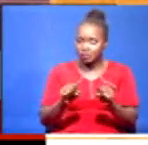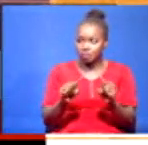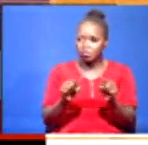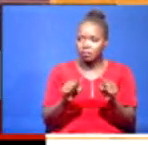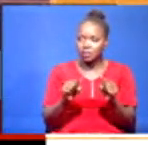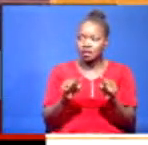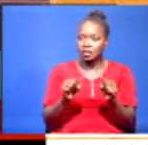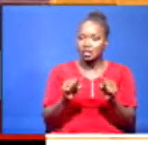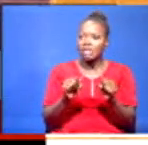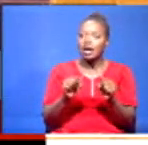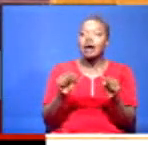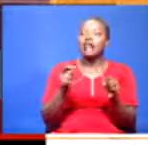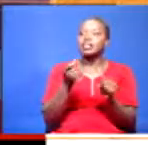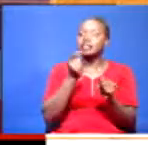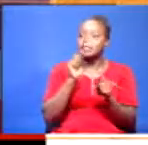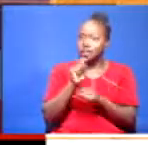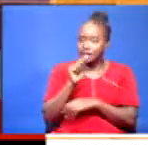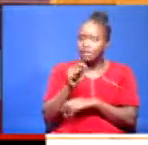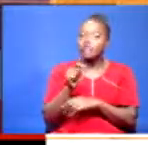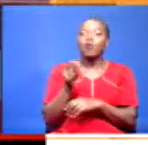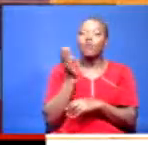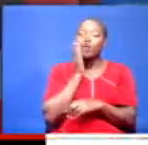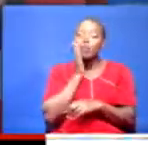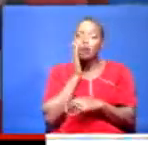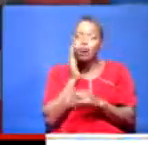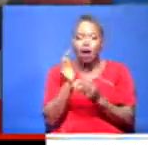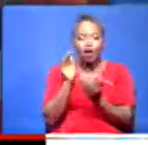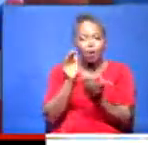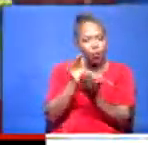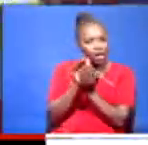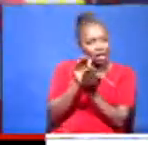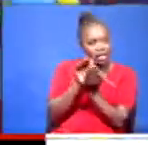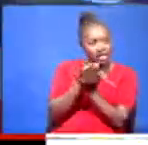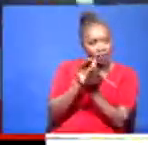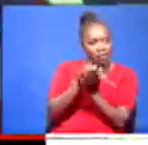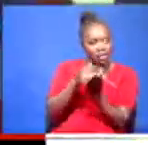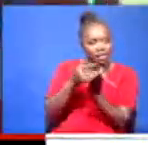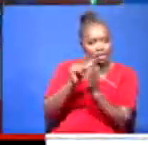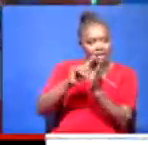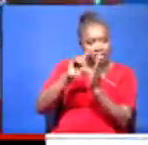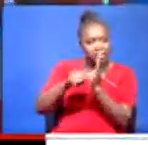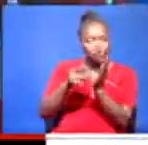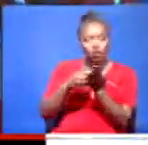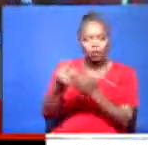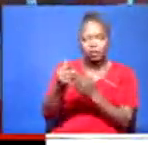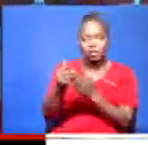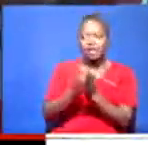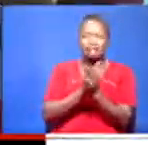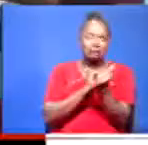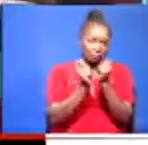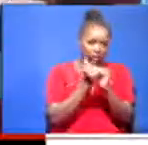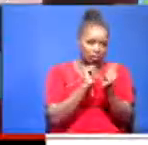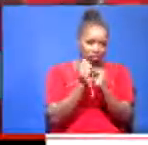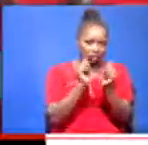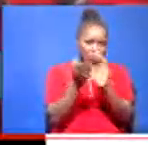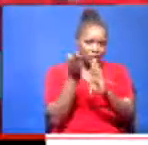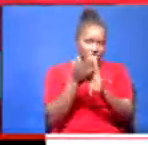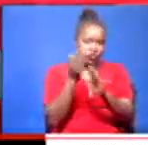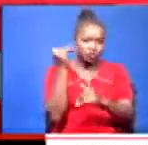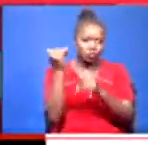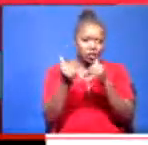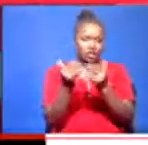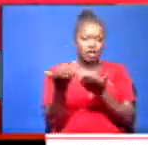na vifaranga kwa mama wafuge, wakifuga, wauze. The alliance is racing against time to conclude the economic